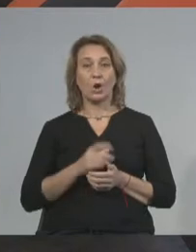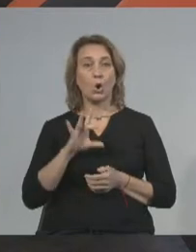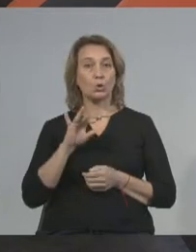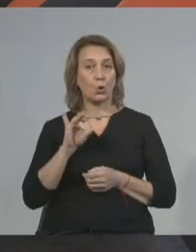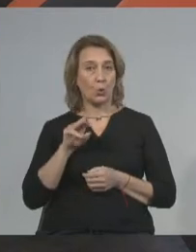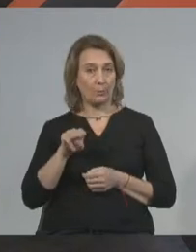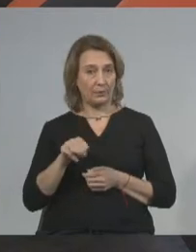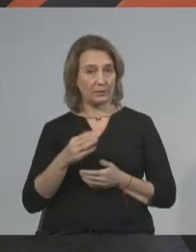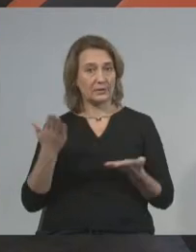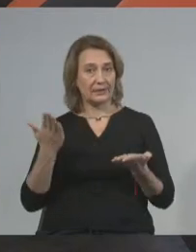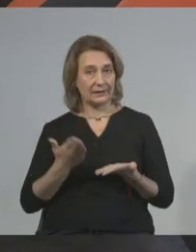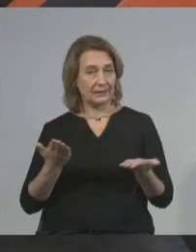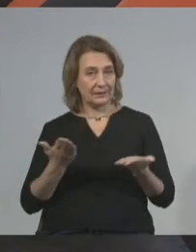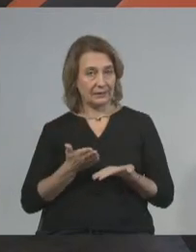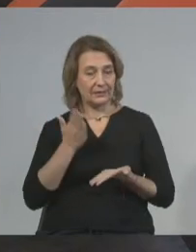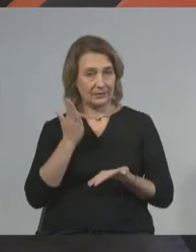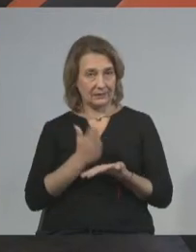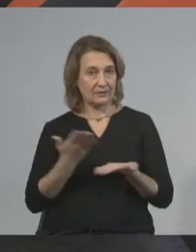bad narratives